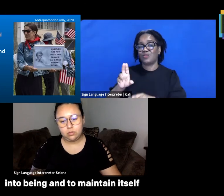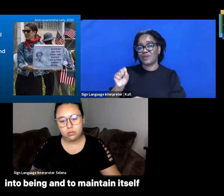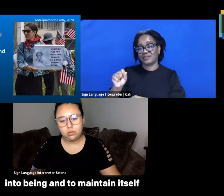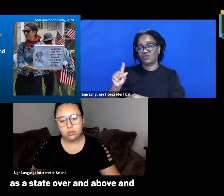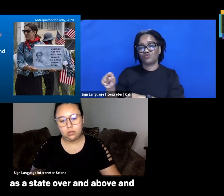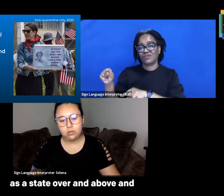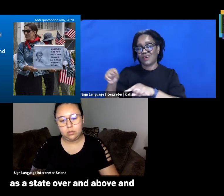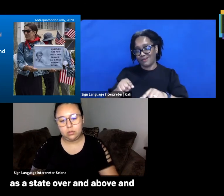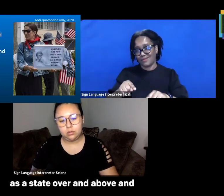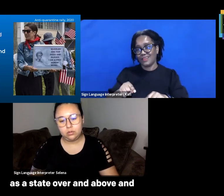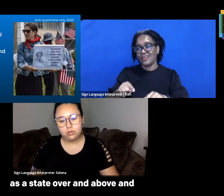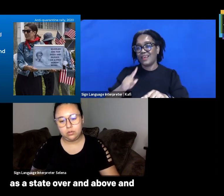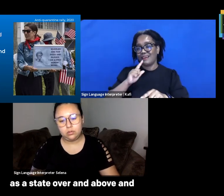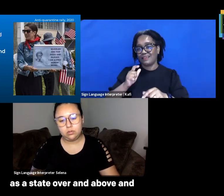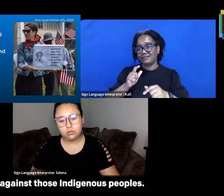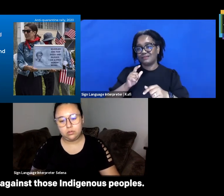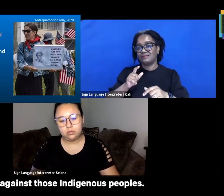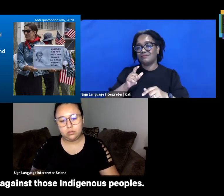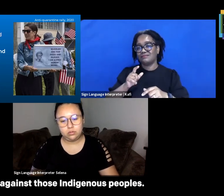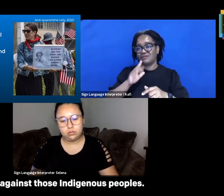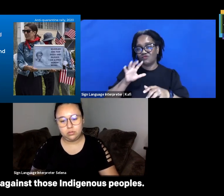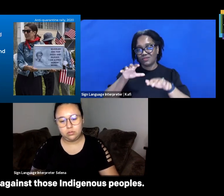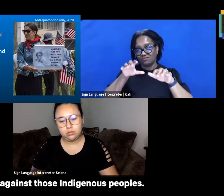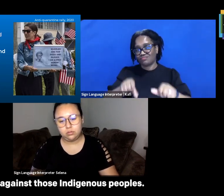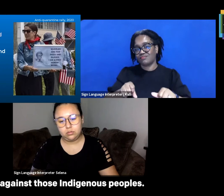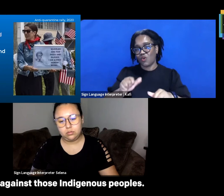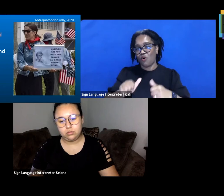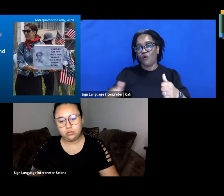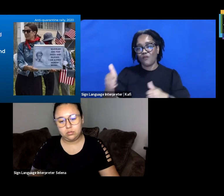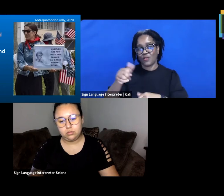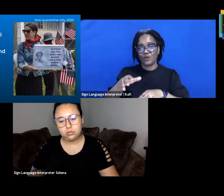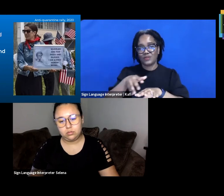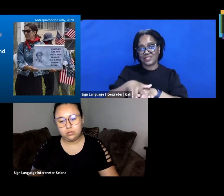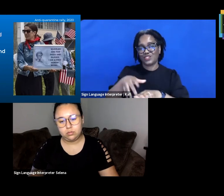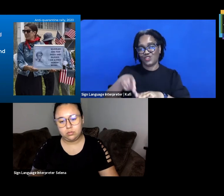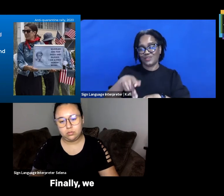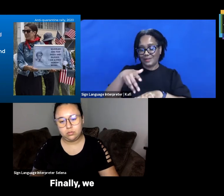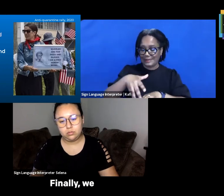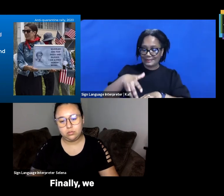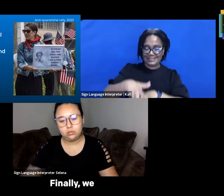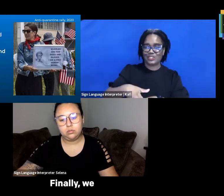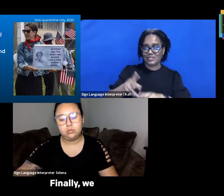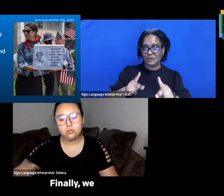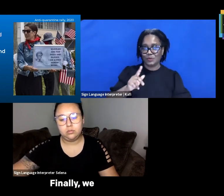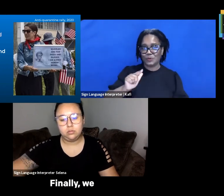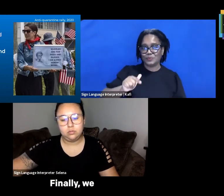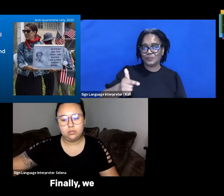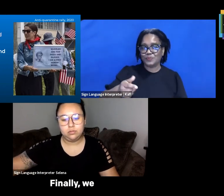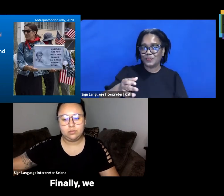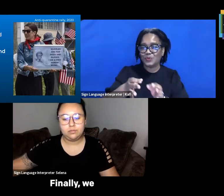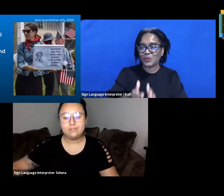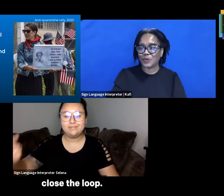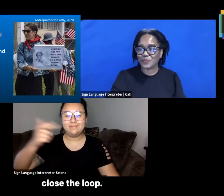maintain itself as a state over and above and against those Indigenous peoples. Finally,